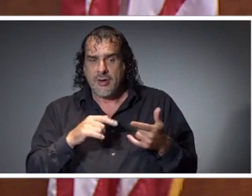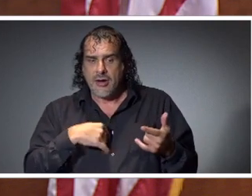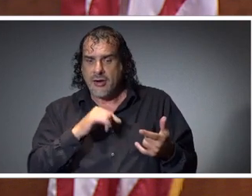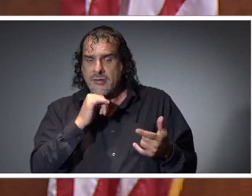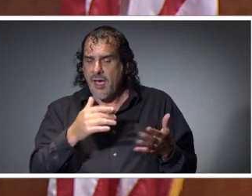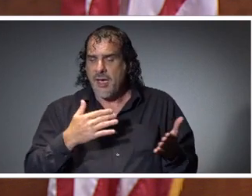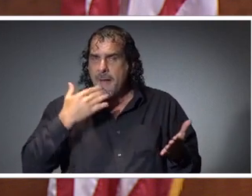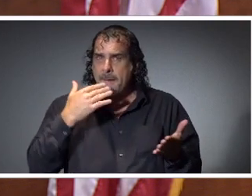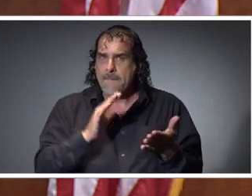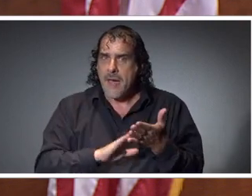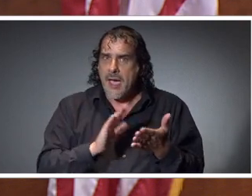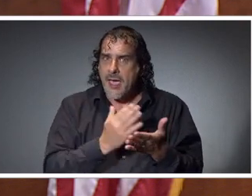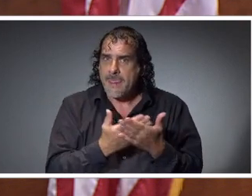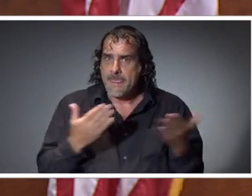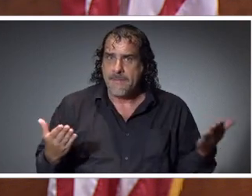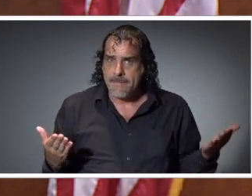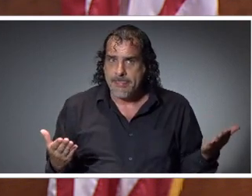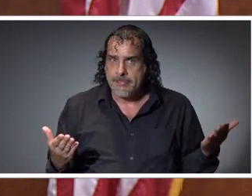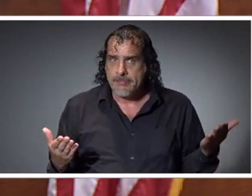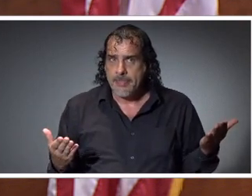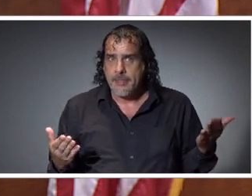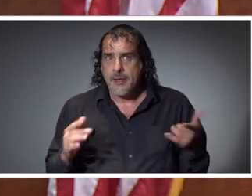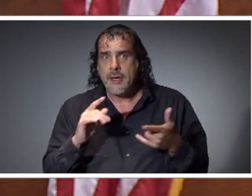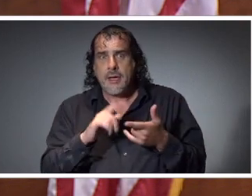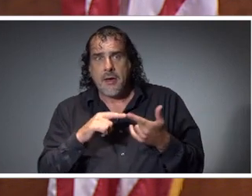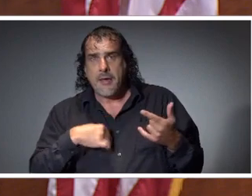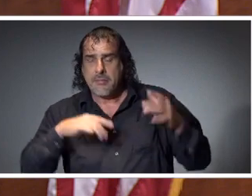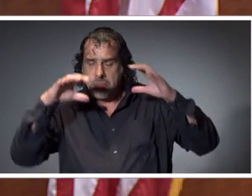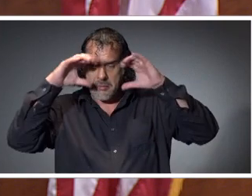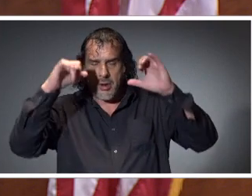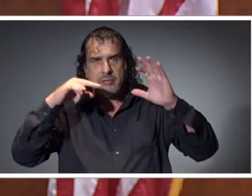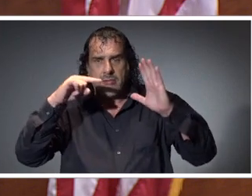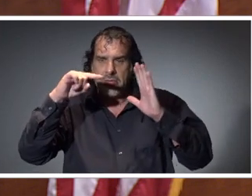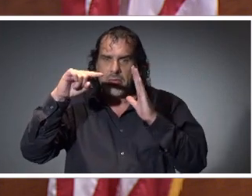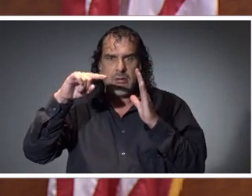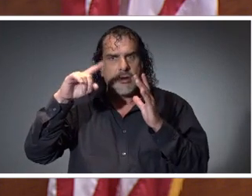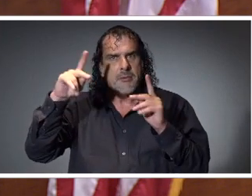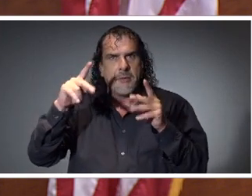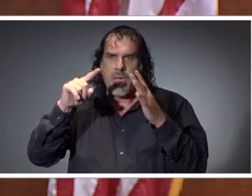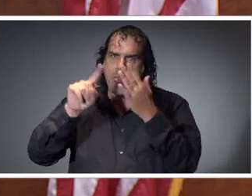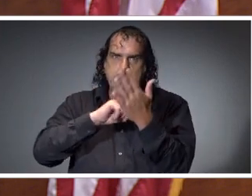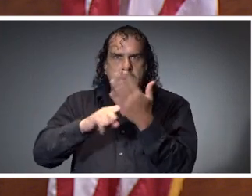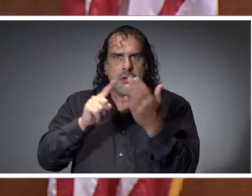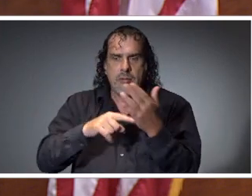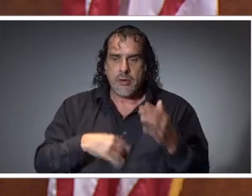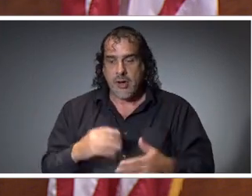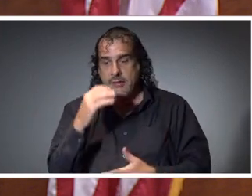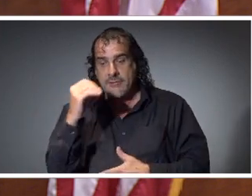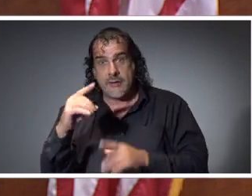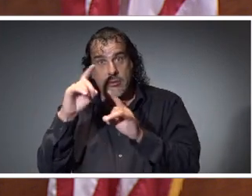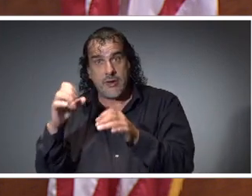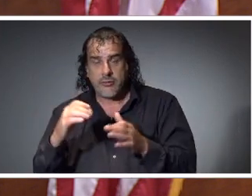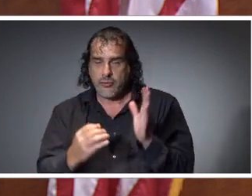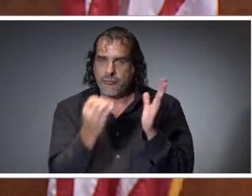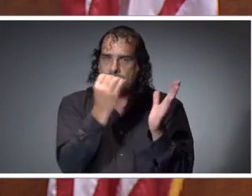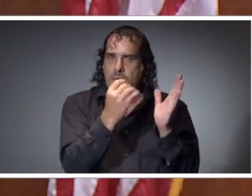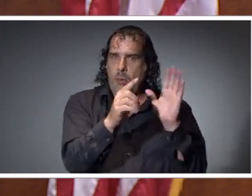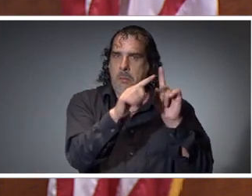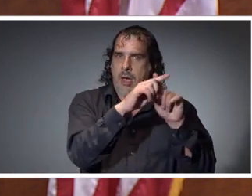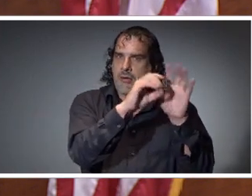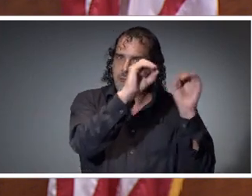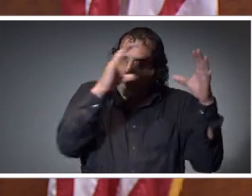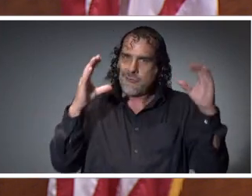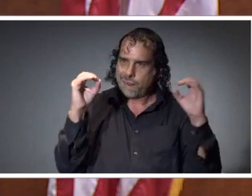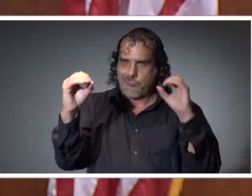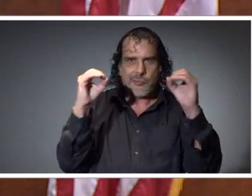fact, obviously, and the president gets criticized about this a lot, but if you do zero tests, you have zero positive cases, right? And so, having